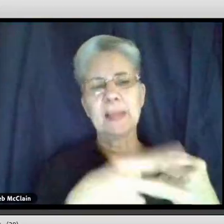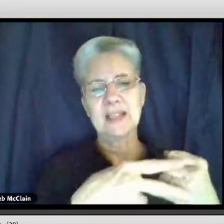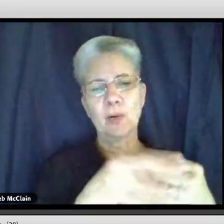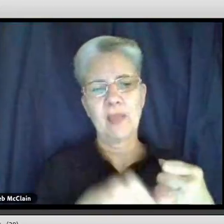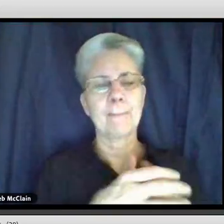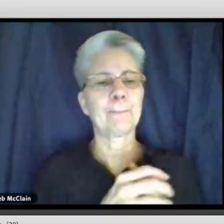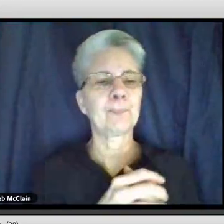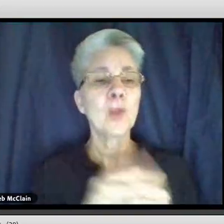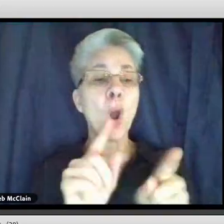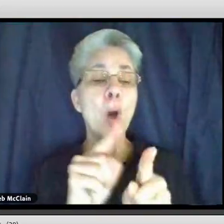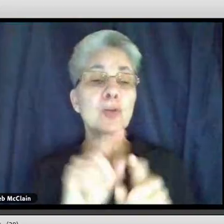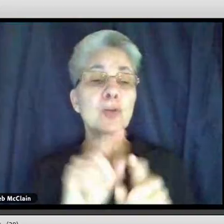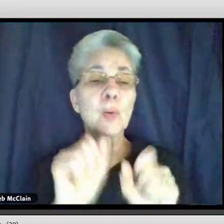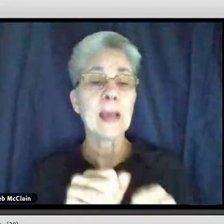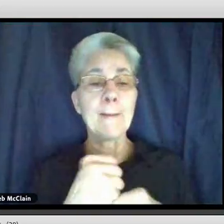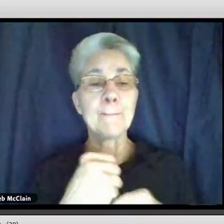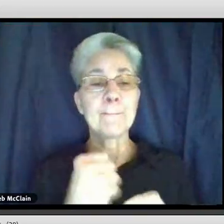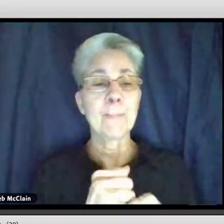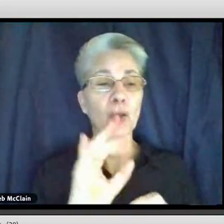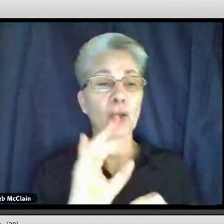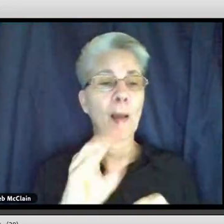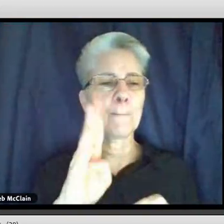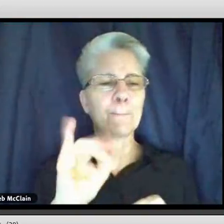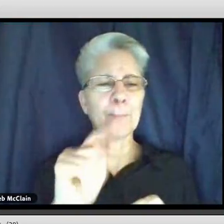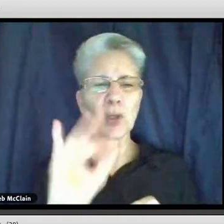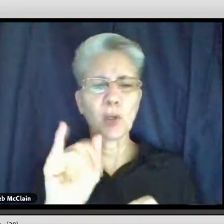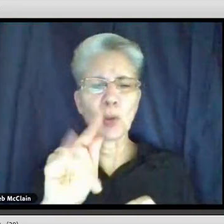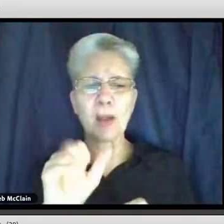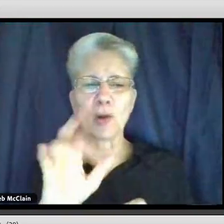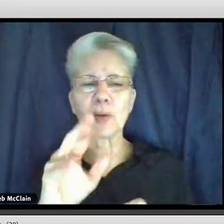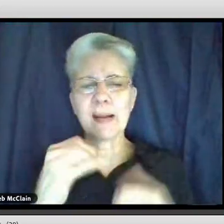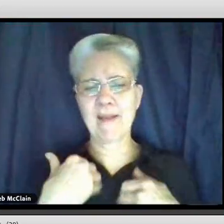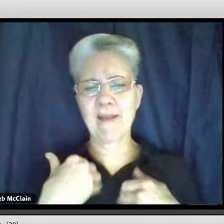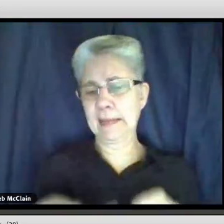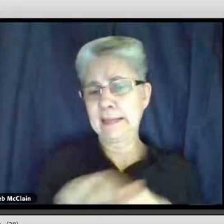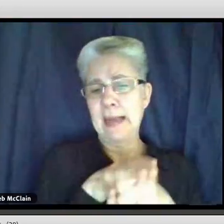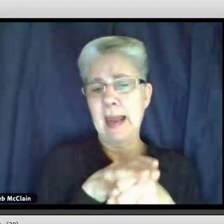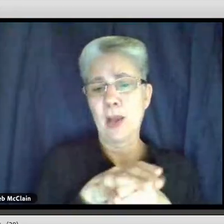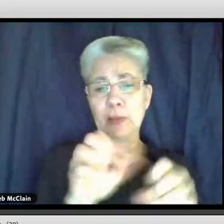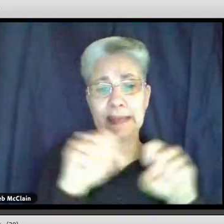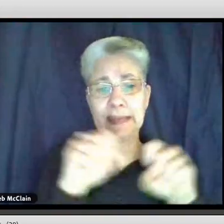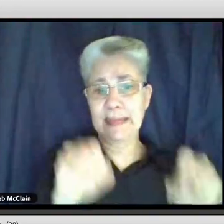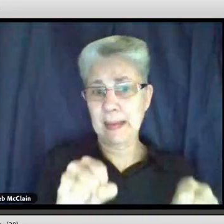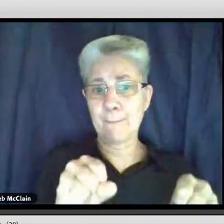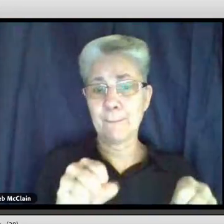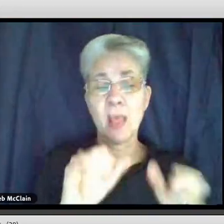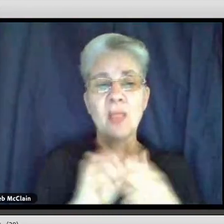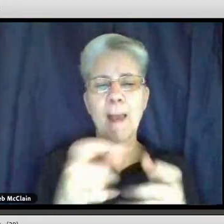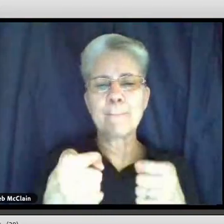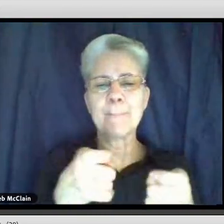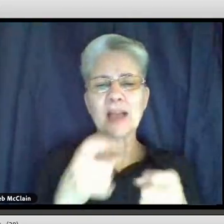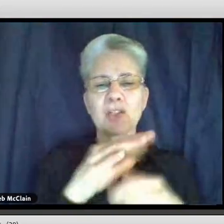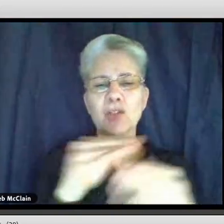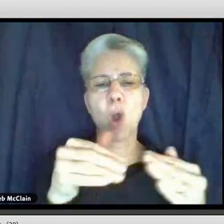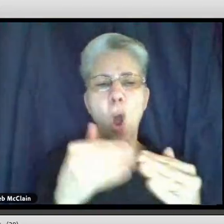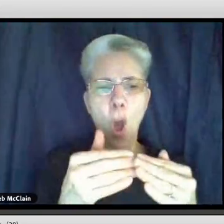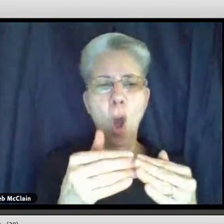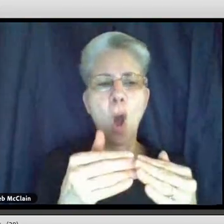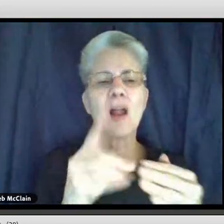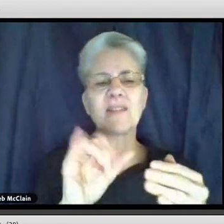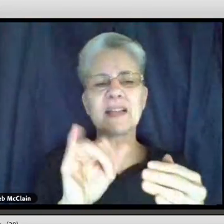You can also, BitCurator is getting at this a bit, but you can also just have an entire system that manages all of your digital